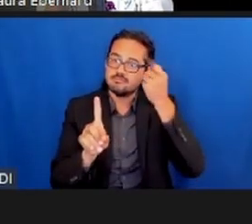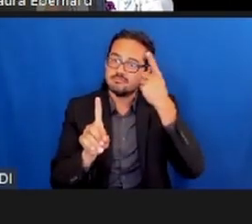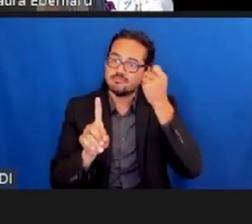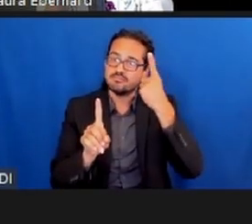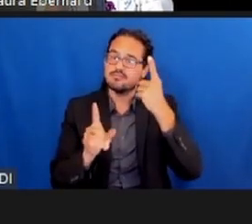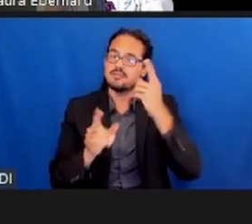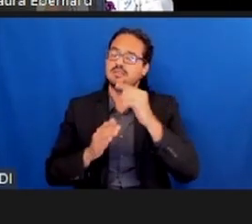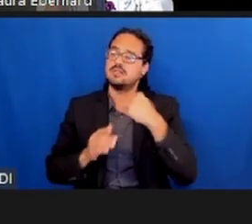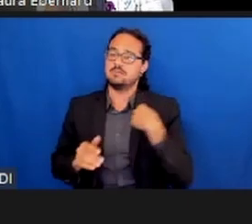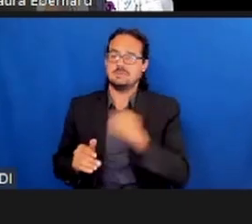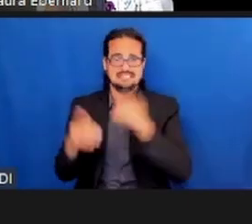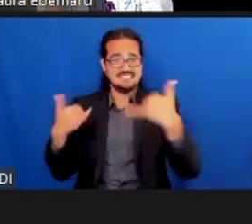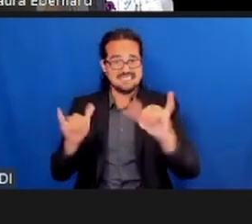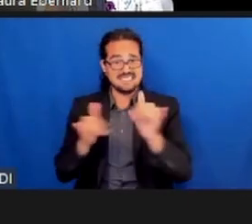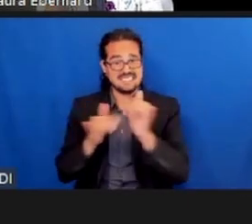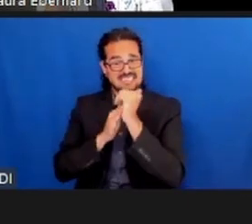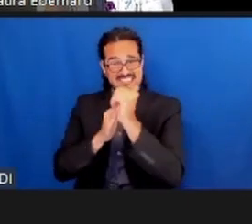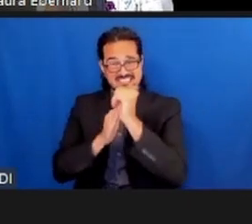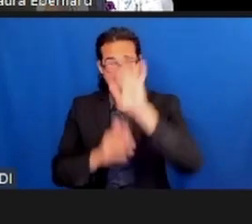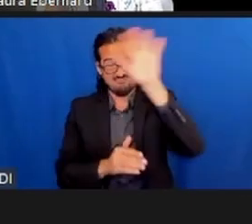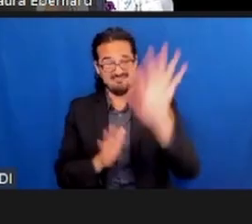moving forward. Next slide, please.